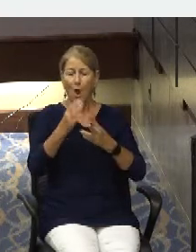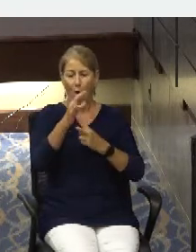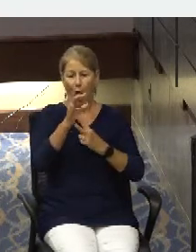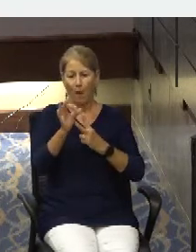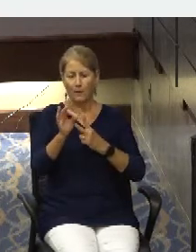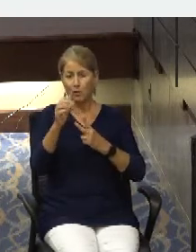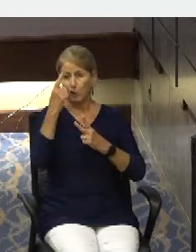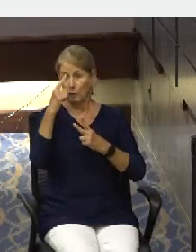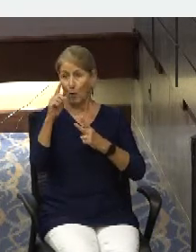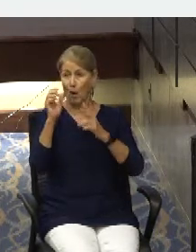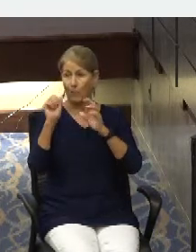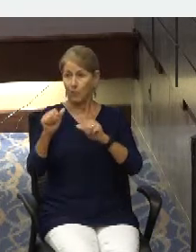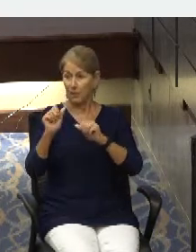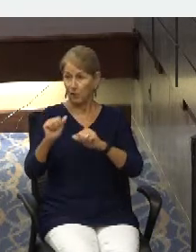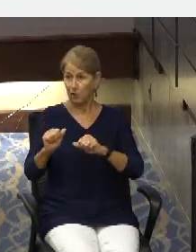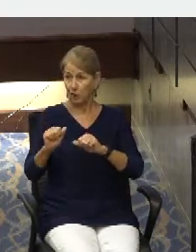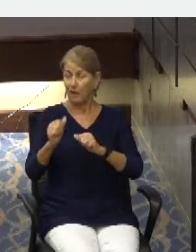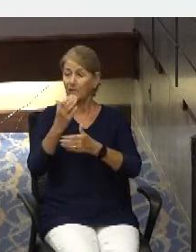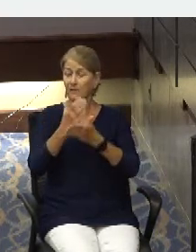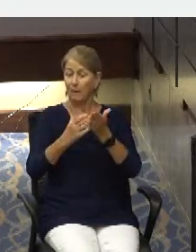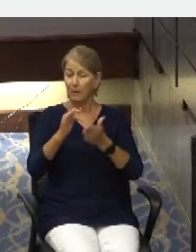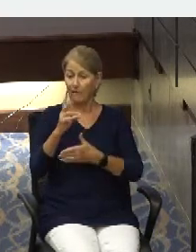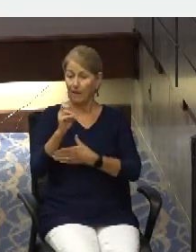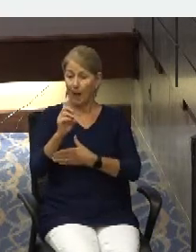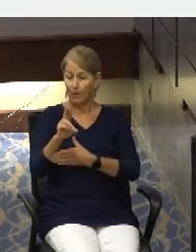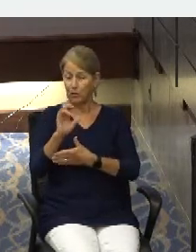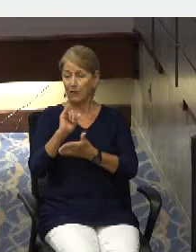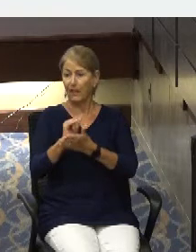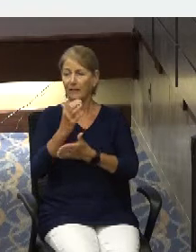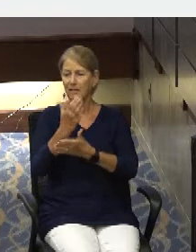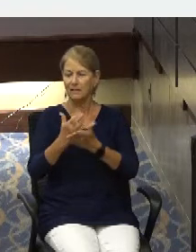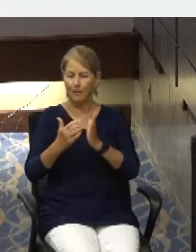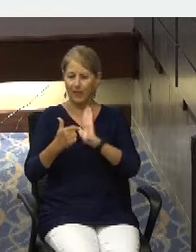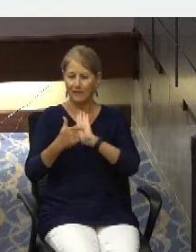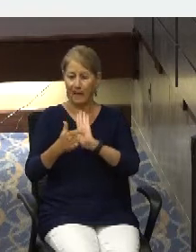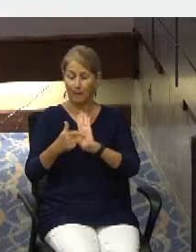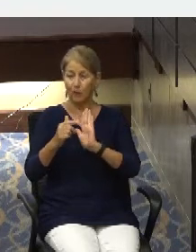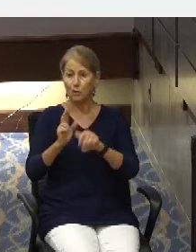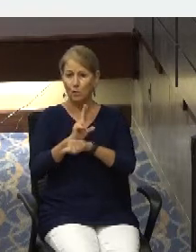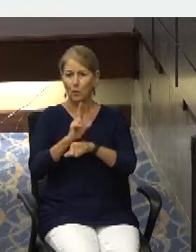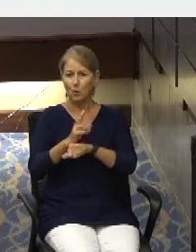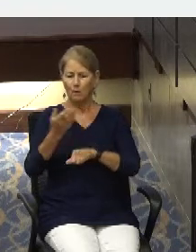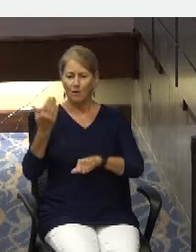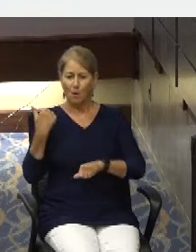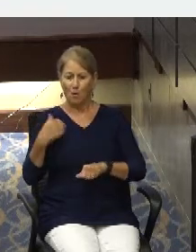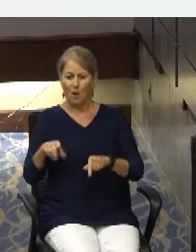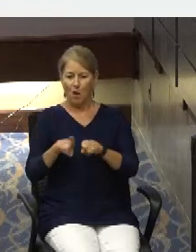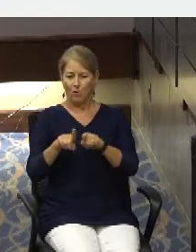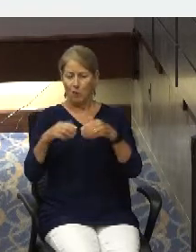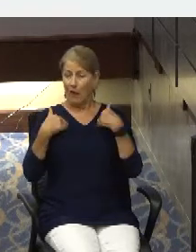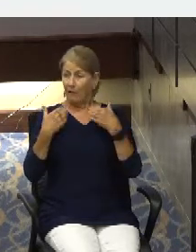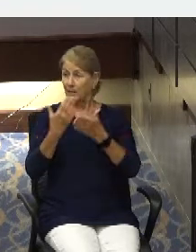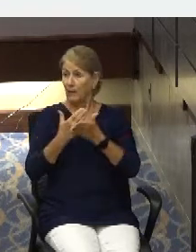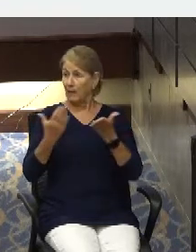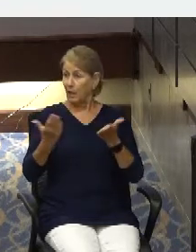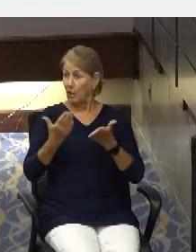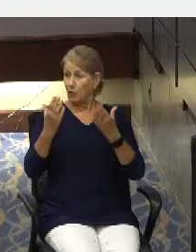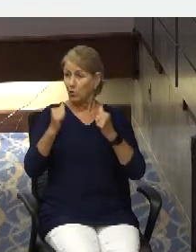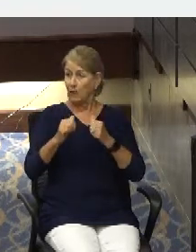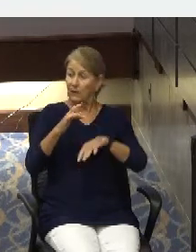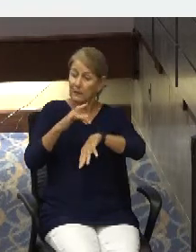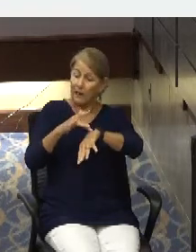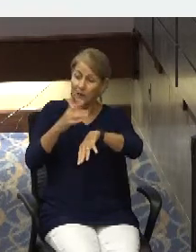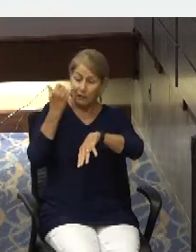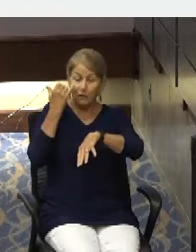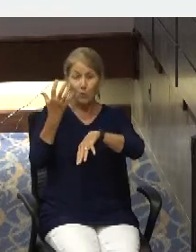for potential for some of the fibers, or those are some examples that she has used before. We also have some here that you could handle if you'd like